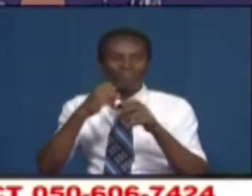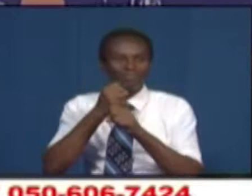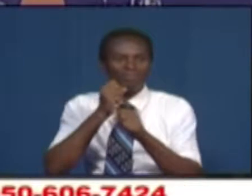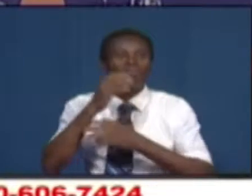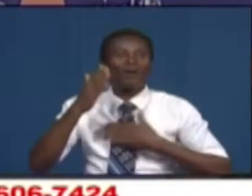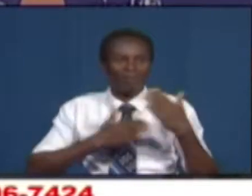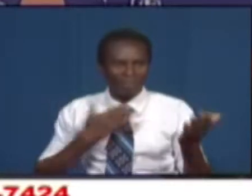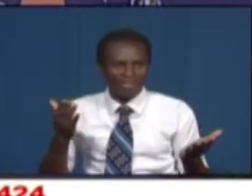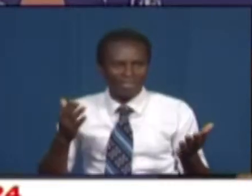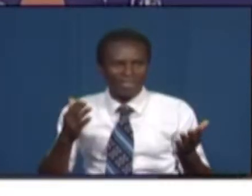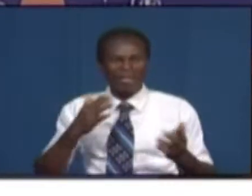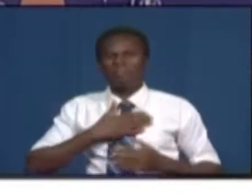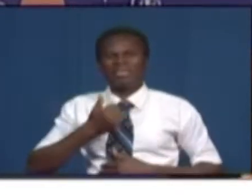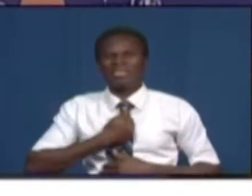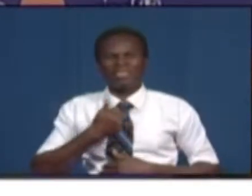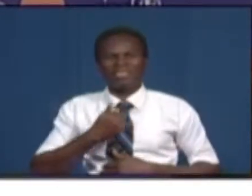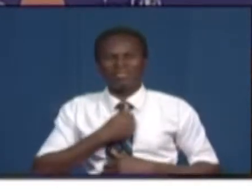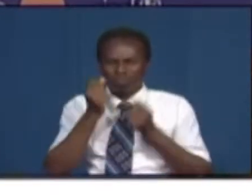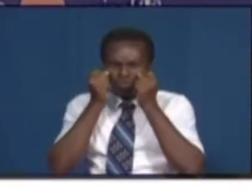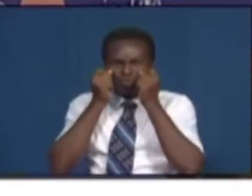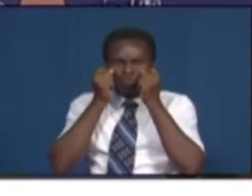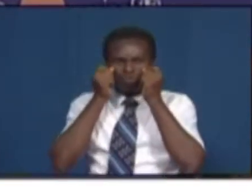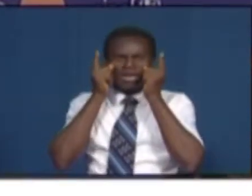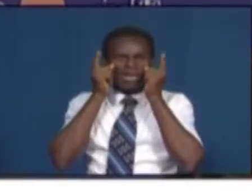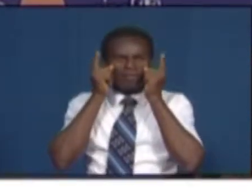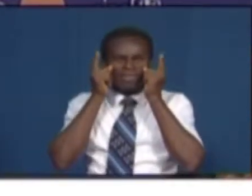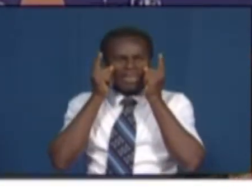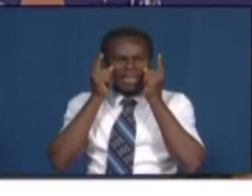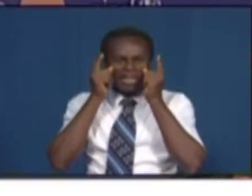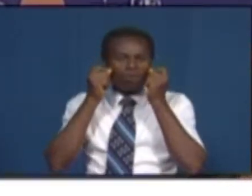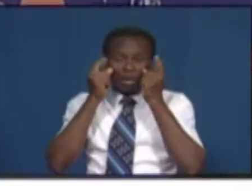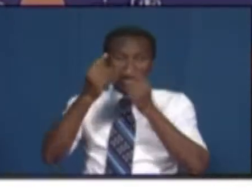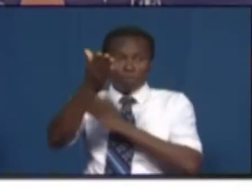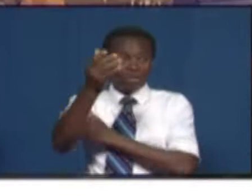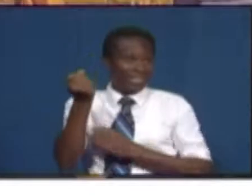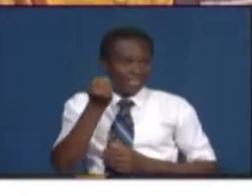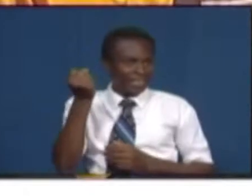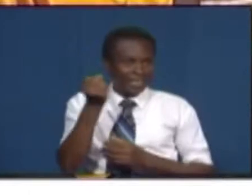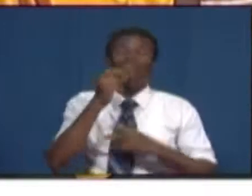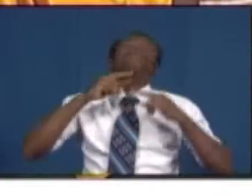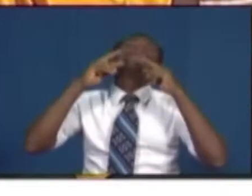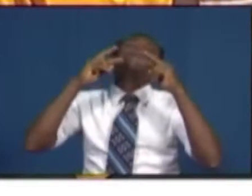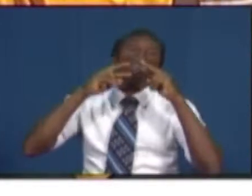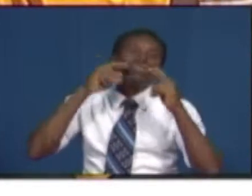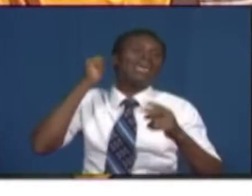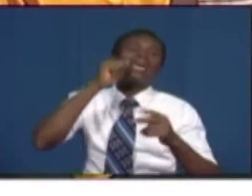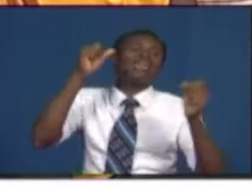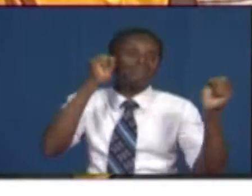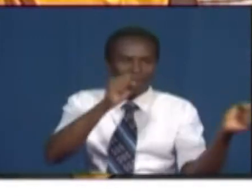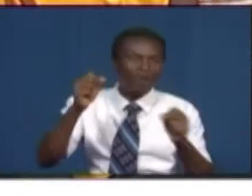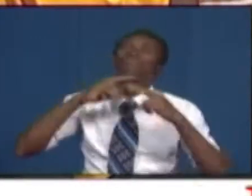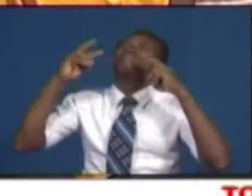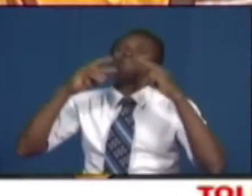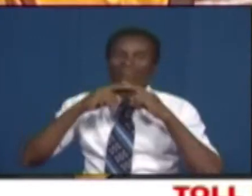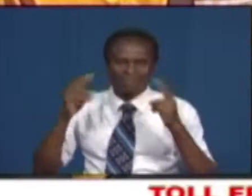from me, because I myself wake up on Saturdays and I start screaming girls power on my bed. But anyway, a